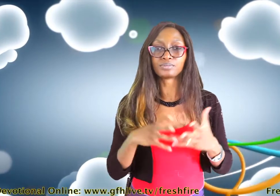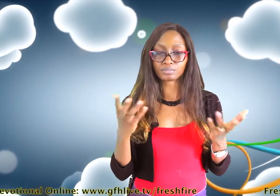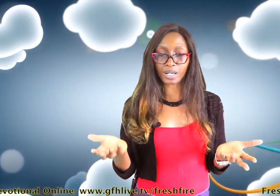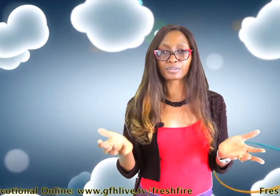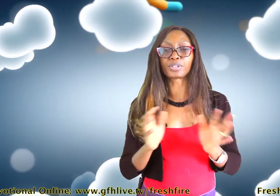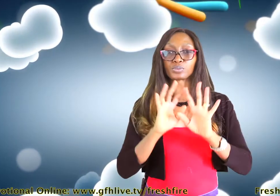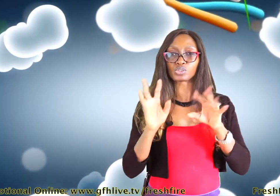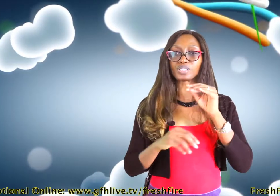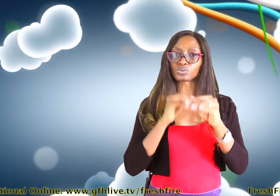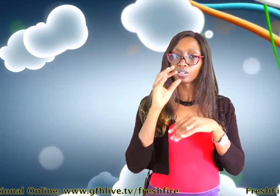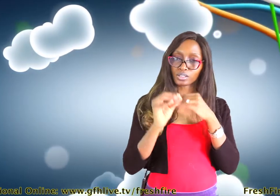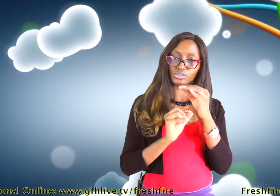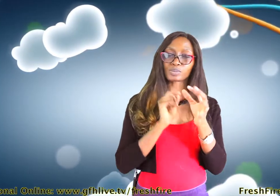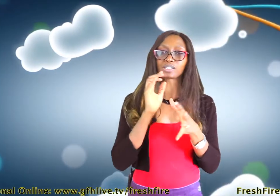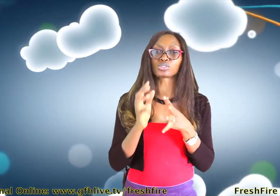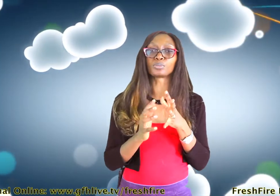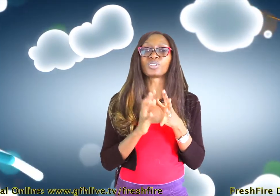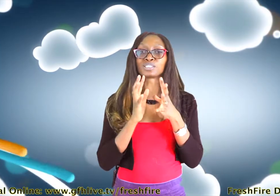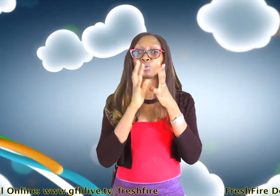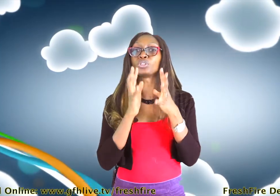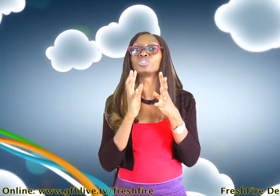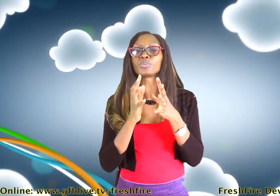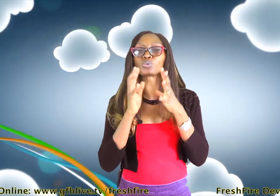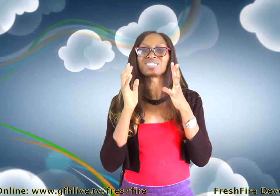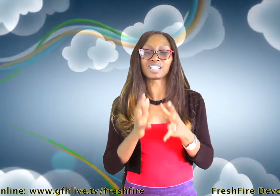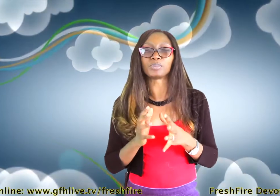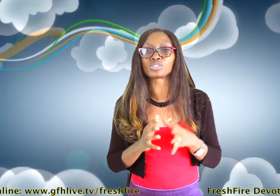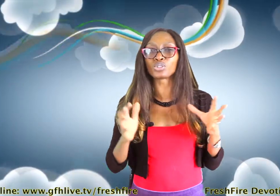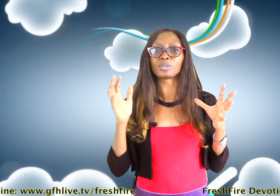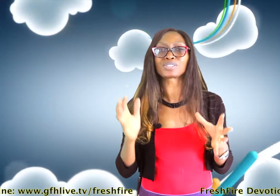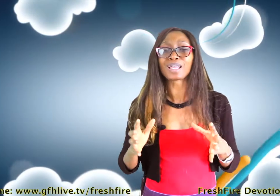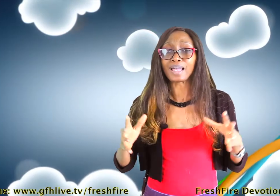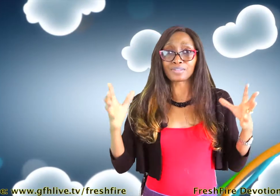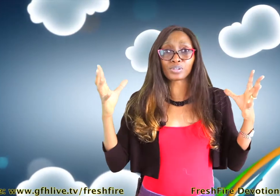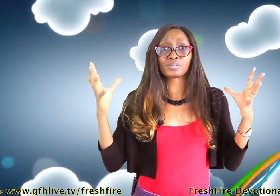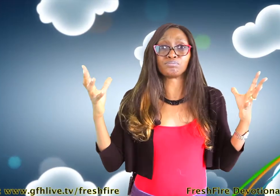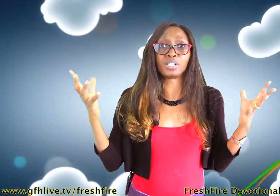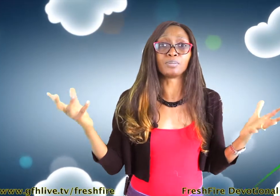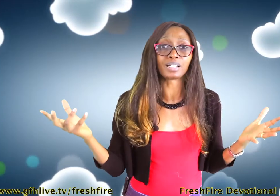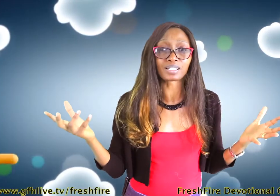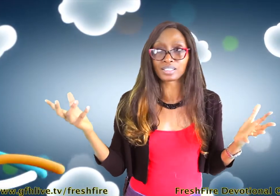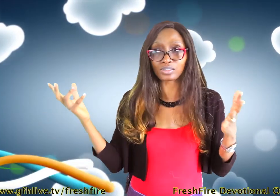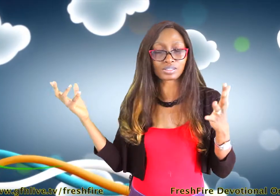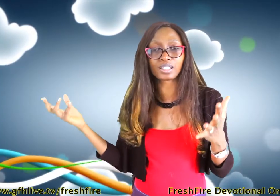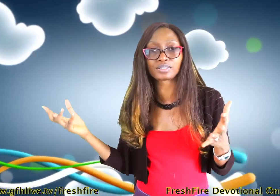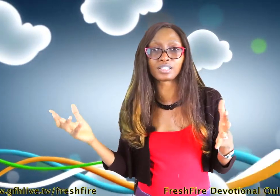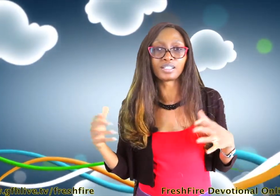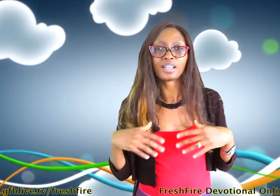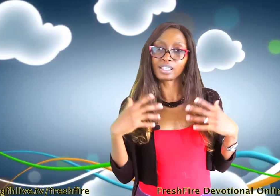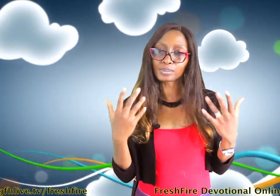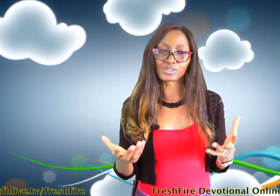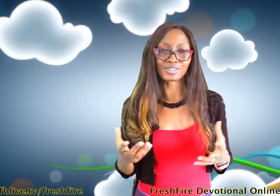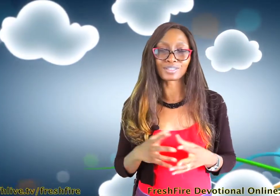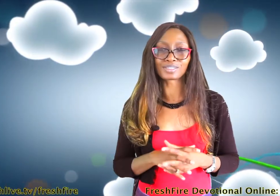him. Paraphrase, which means it's just pastor summarizing what Nicodemus was saying, because Nicodemus, a very big man, as they say